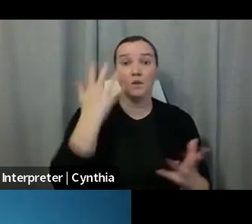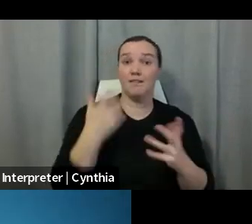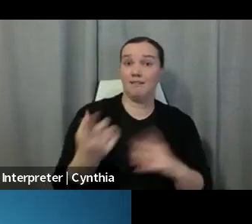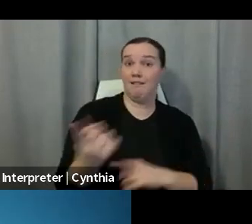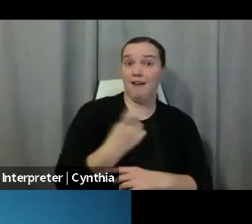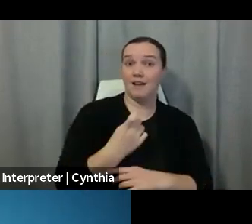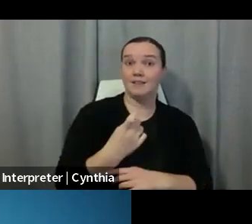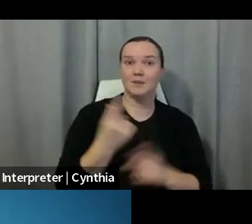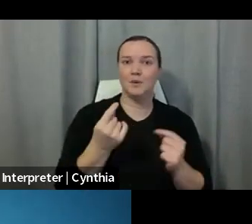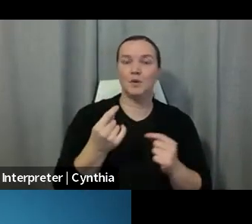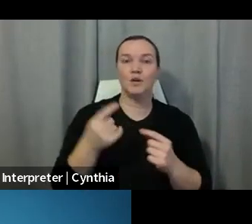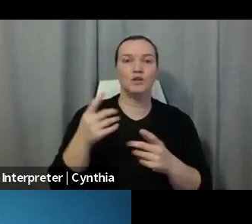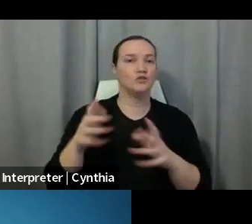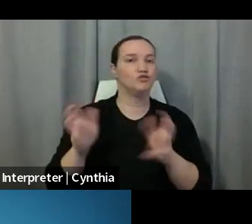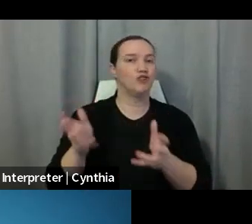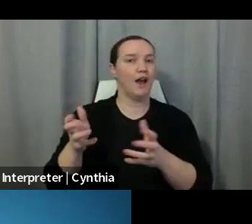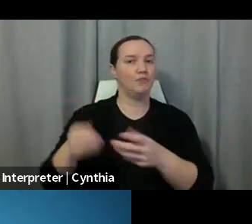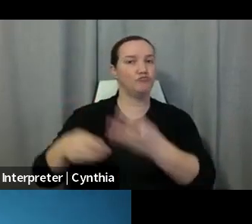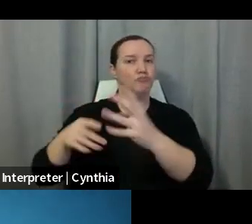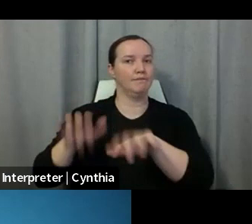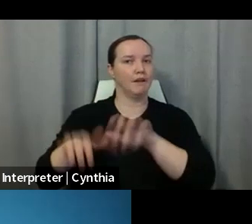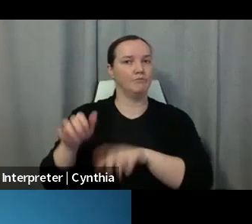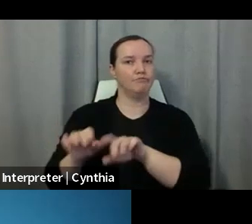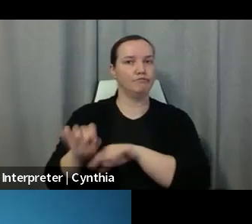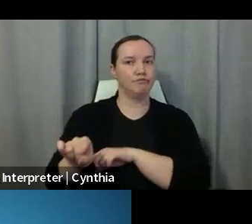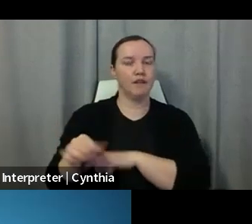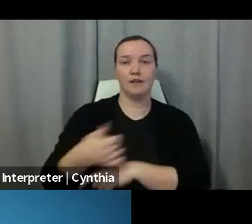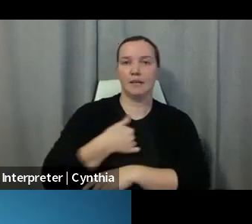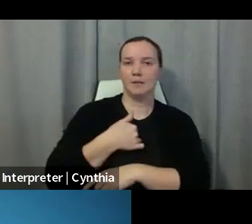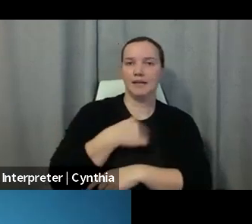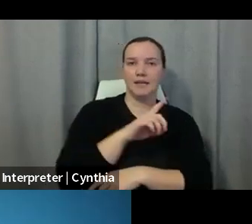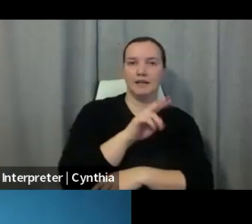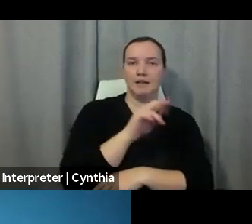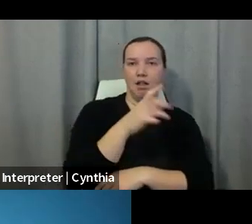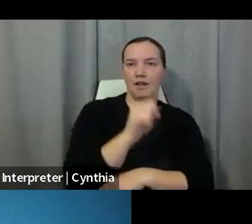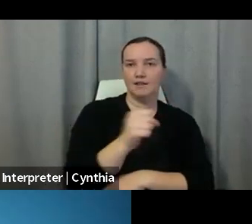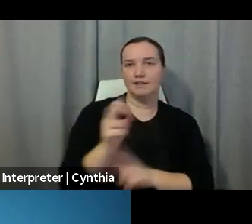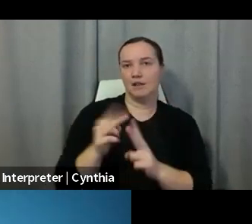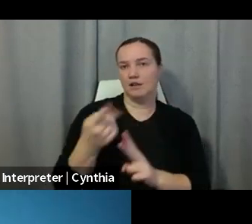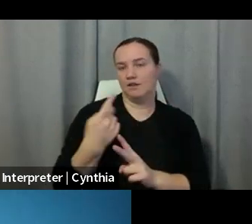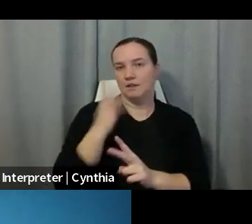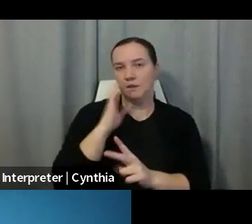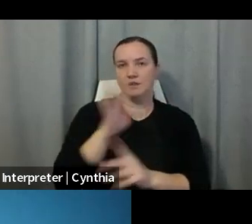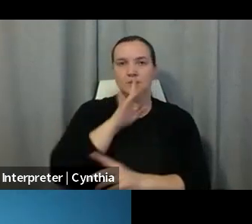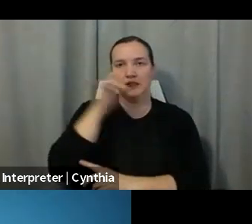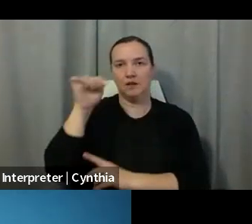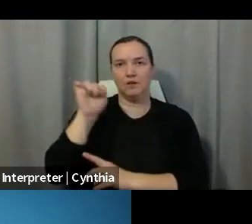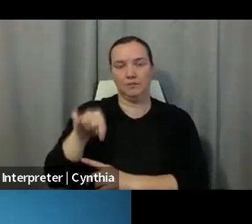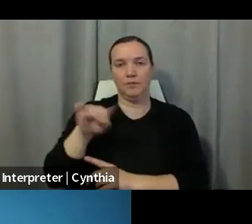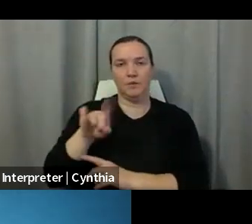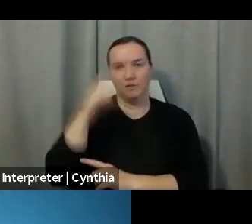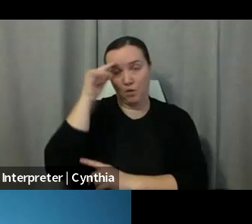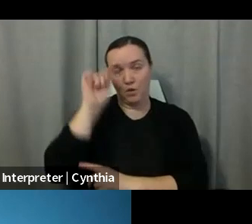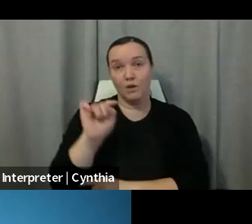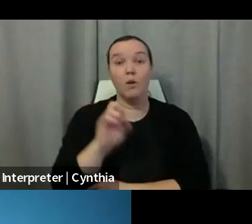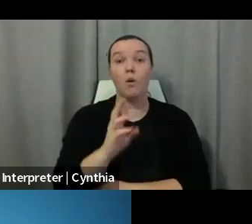it into the chat, and myself or our moderator, Douglas, will be happy to voice it for you, or you can use the raise hand